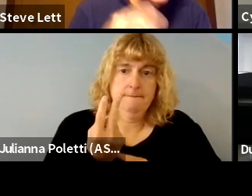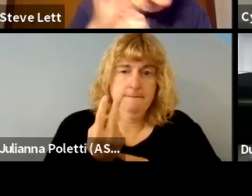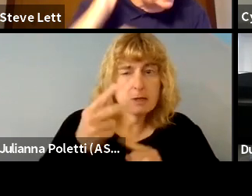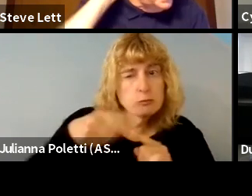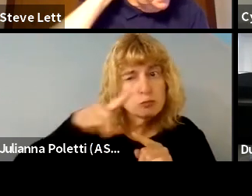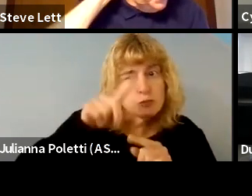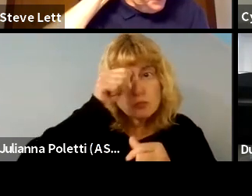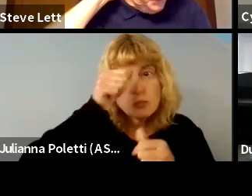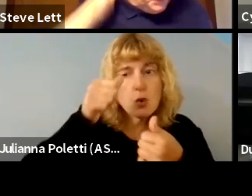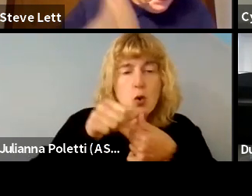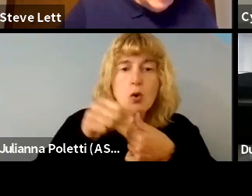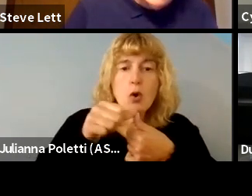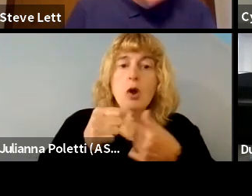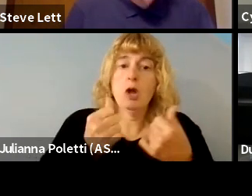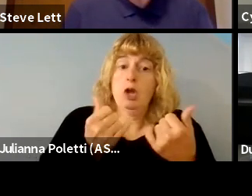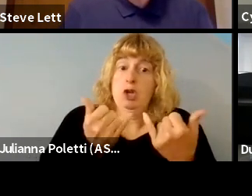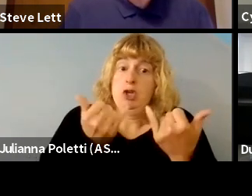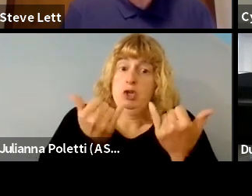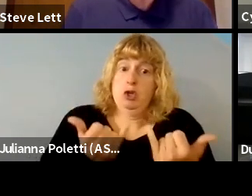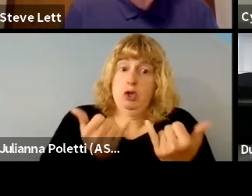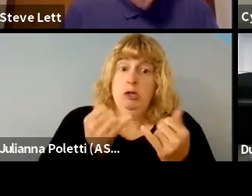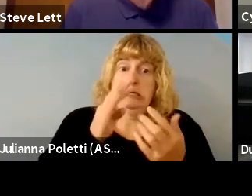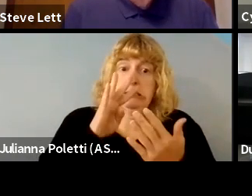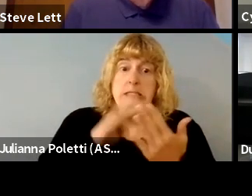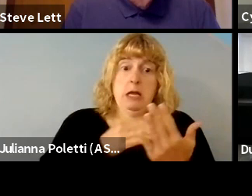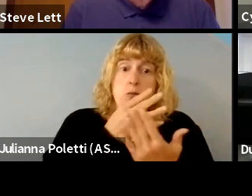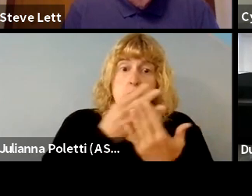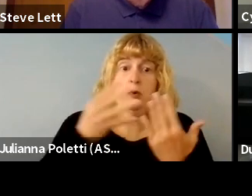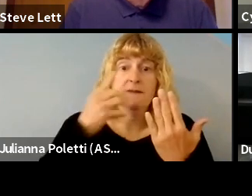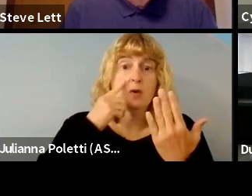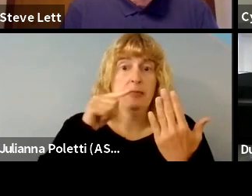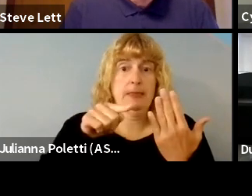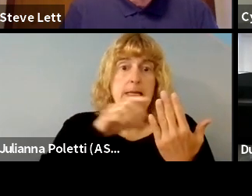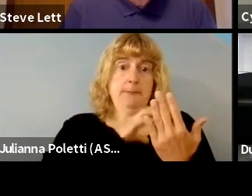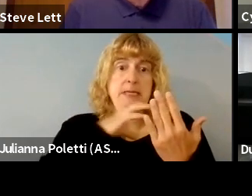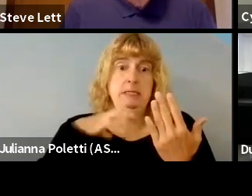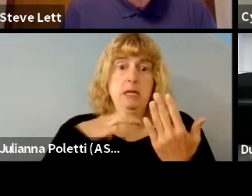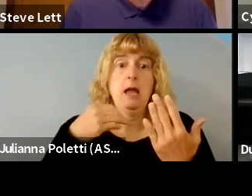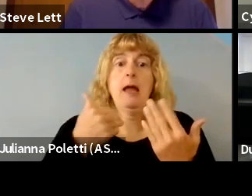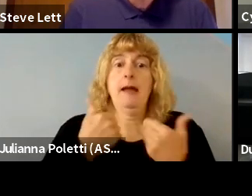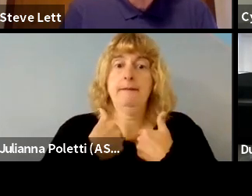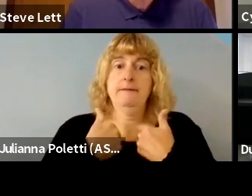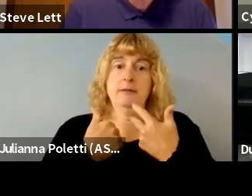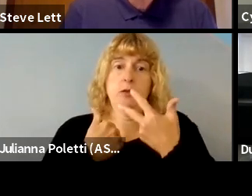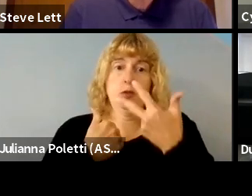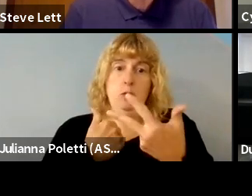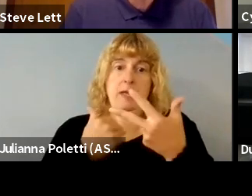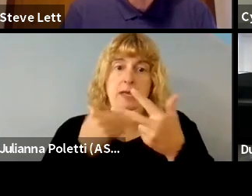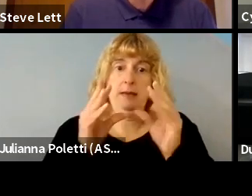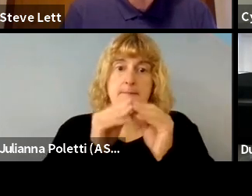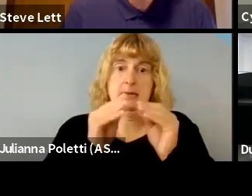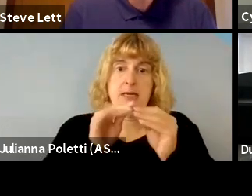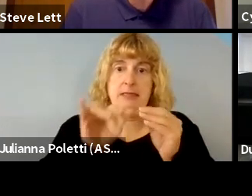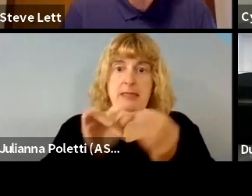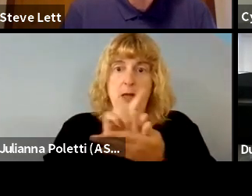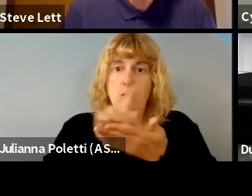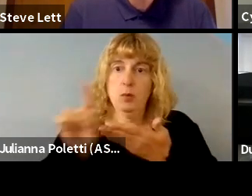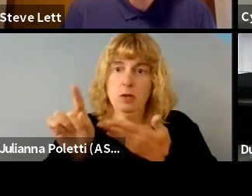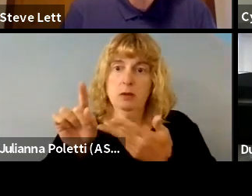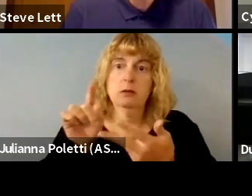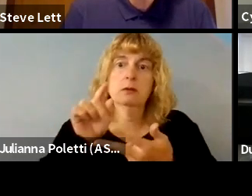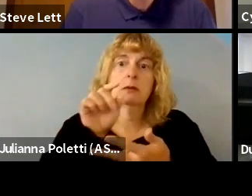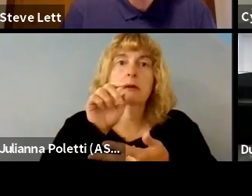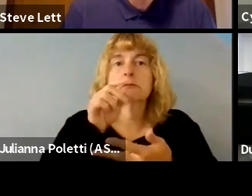recall, the current kind of schedule that's laid out for this commission has 3 meetings that week, whether it's subcommittee meetings or